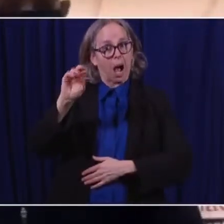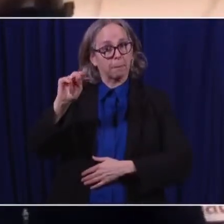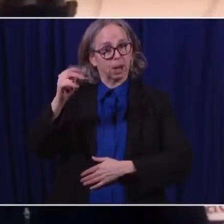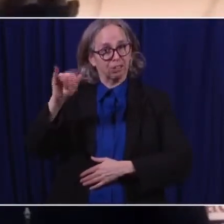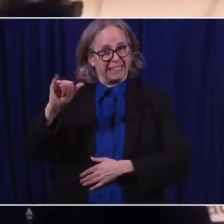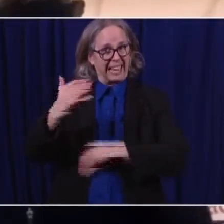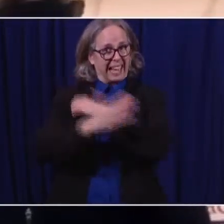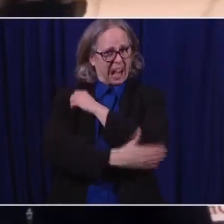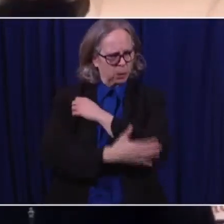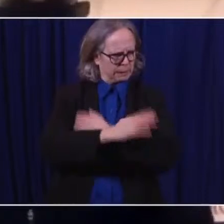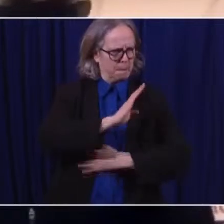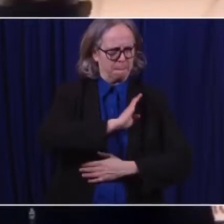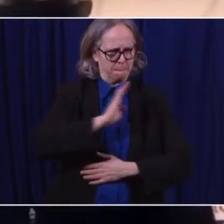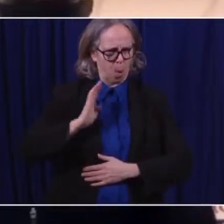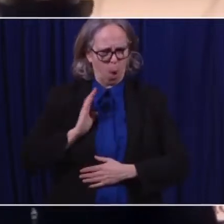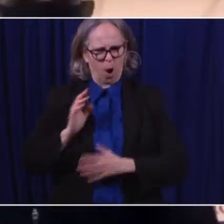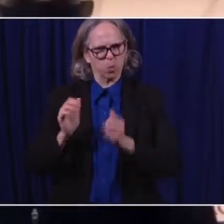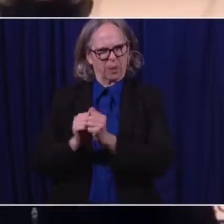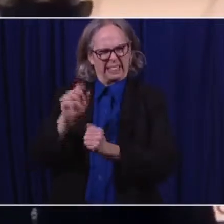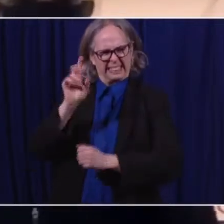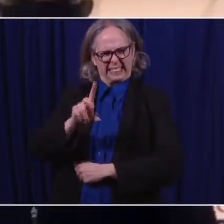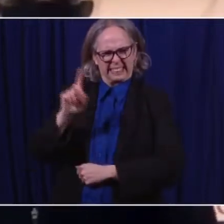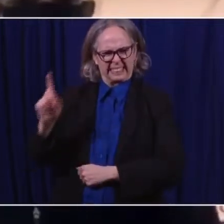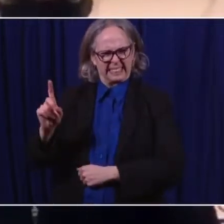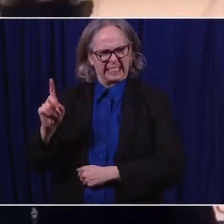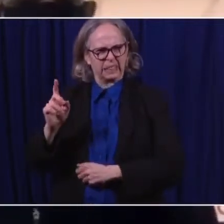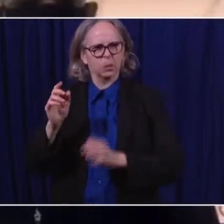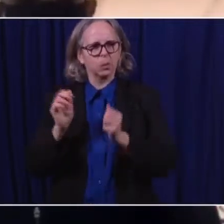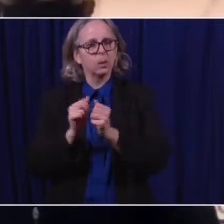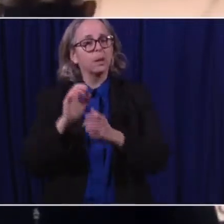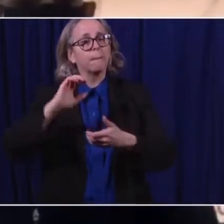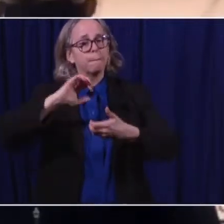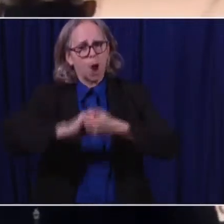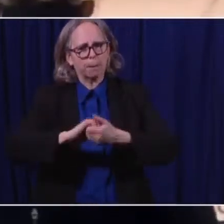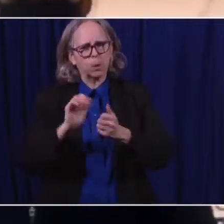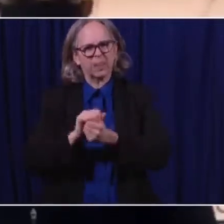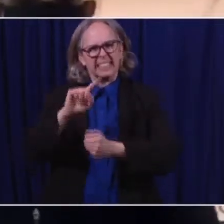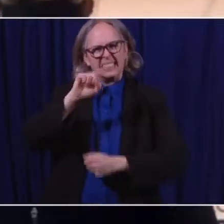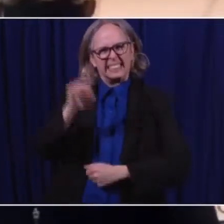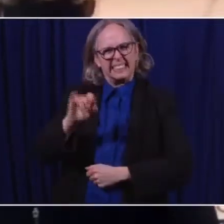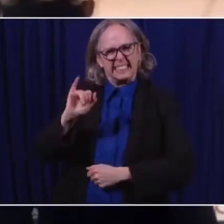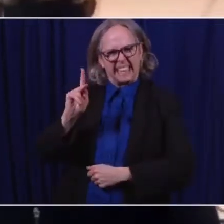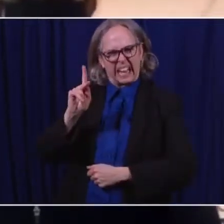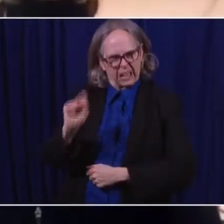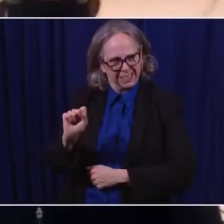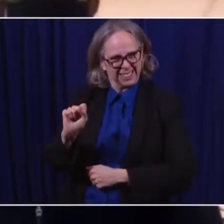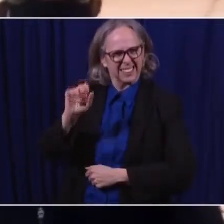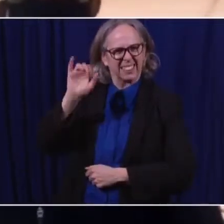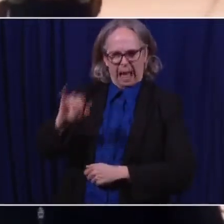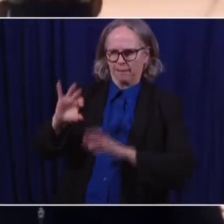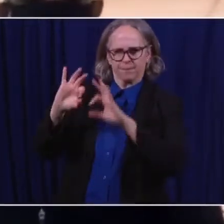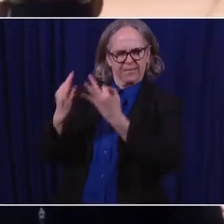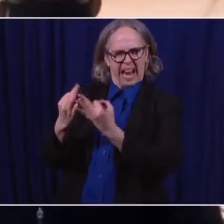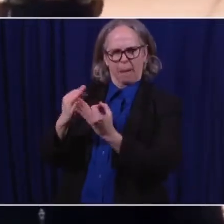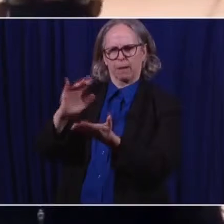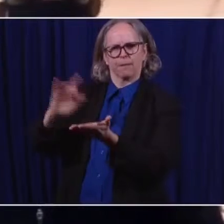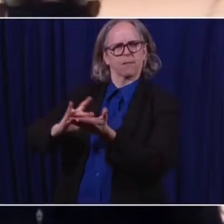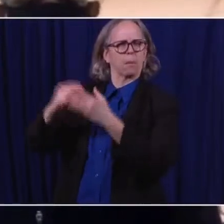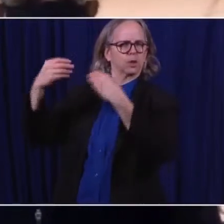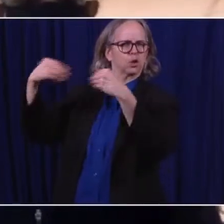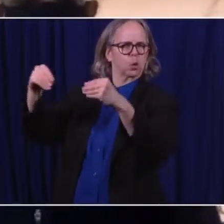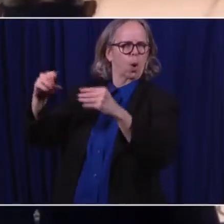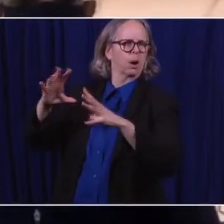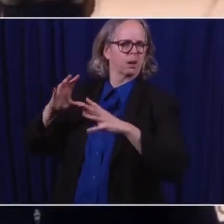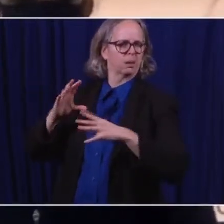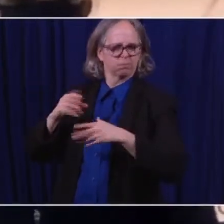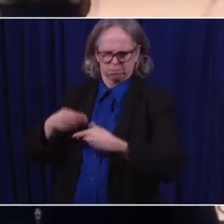Disabilities is partnering with Zeke's Family Pharmacy to provide those much needed vaccinations to those that we serve